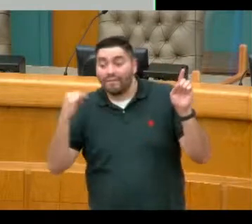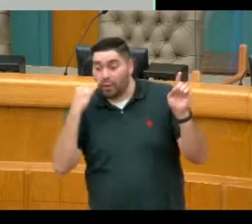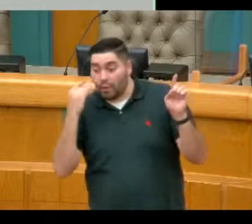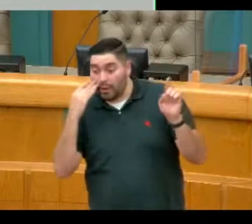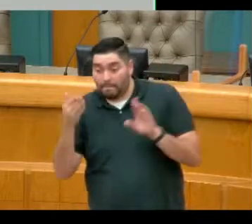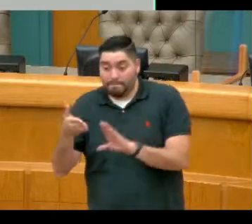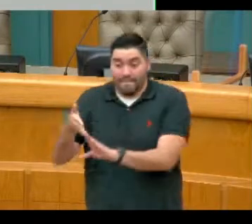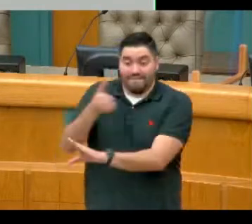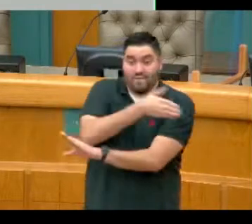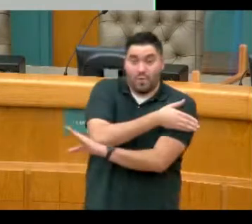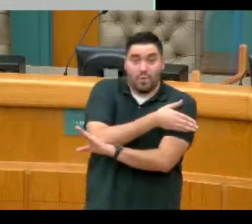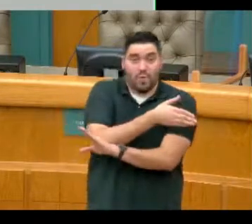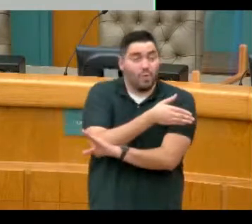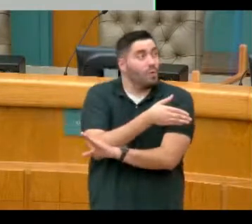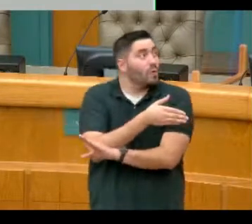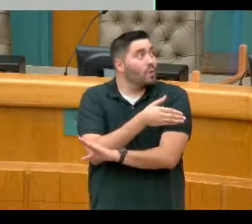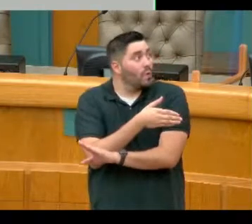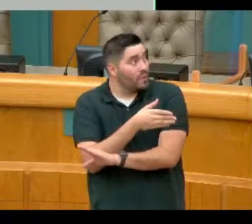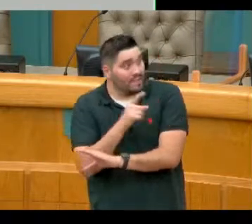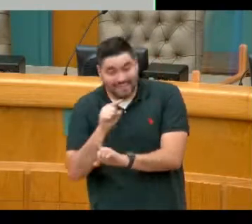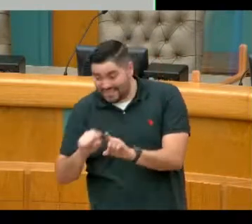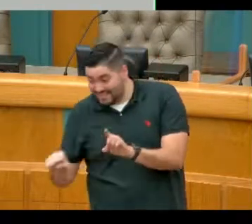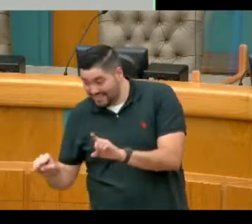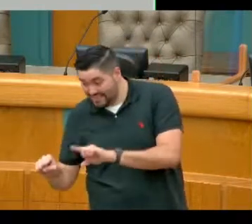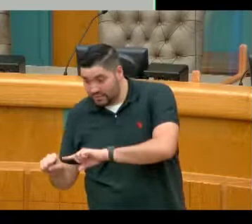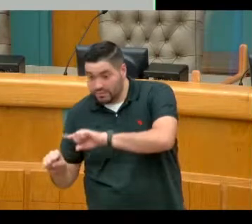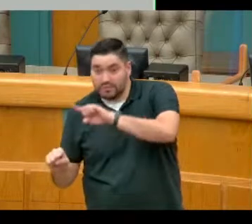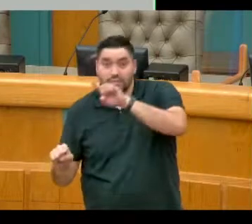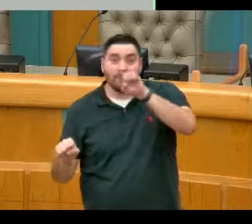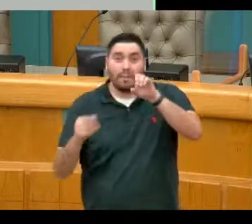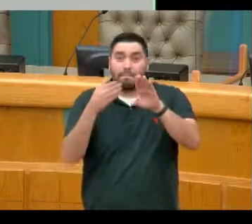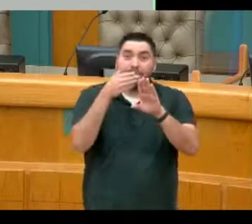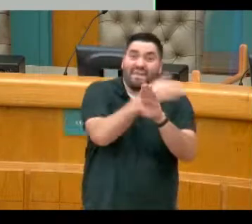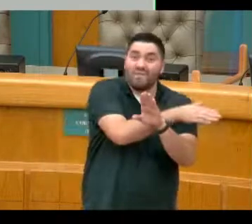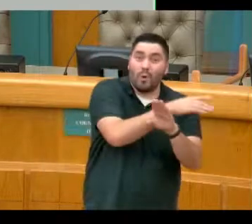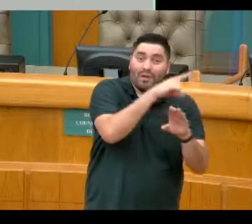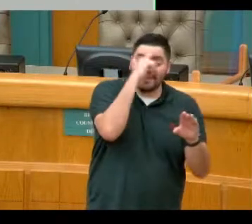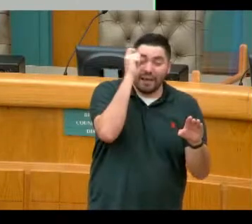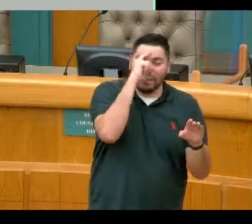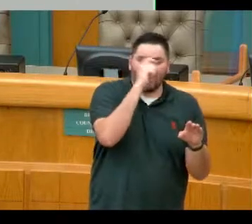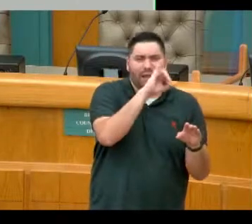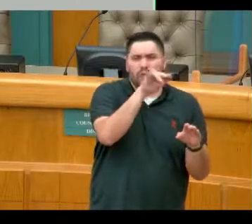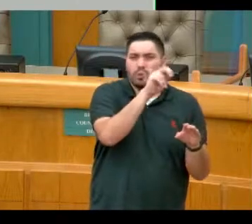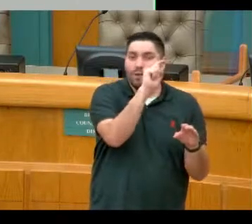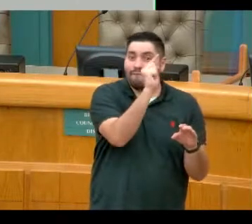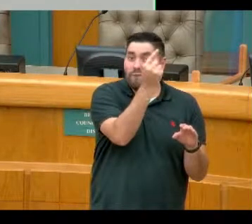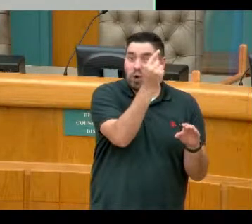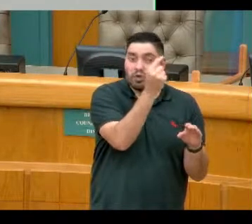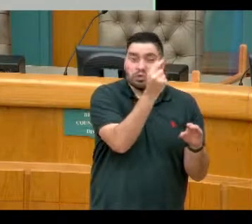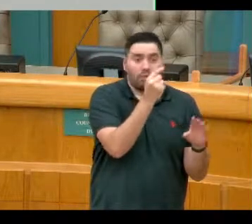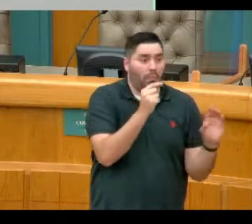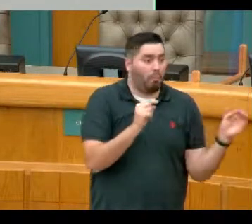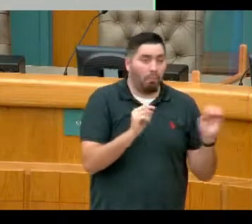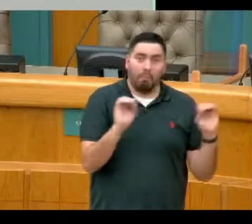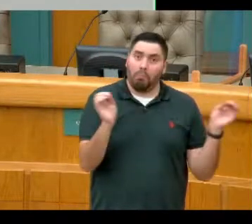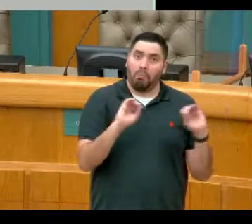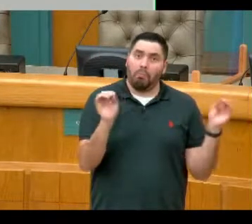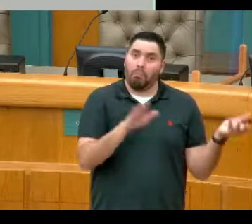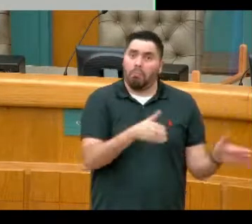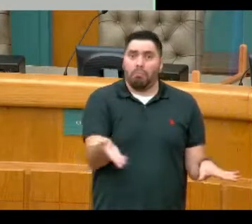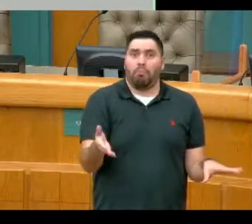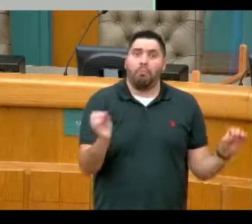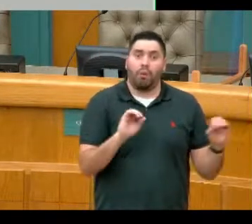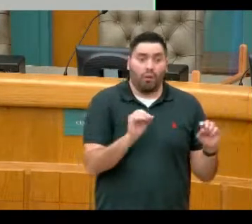down. Overall, here's our model of fatalities along with the actual numbers of fatalities per day with the